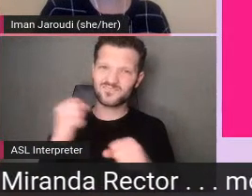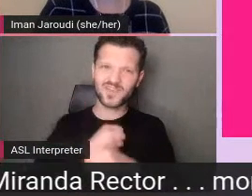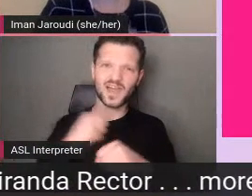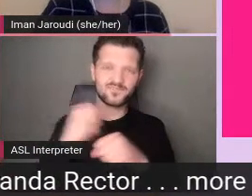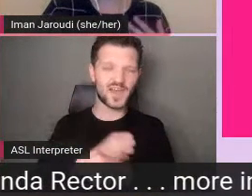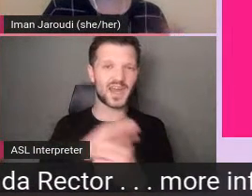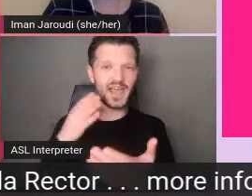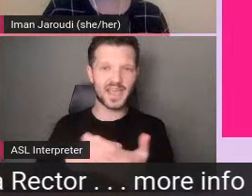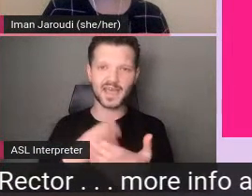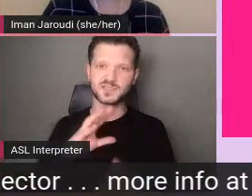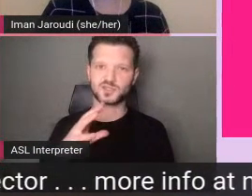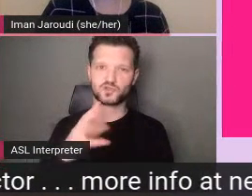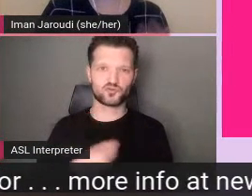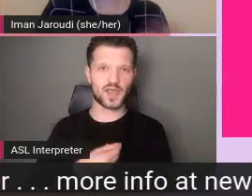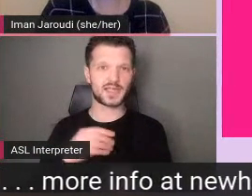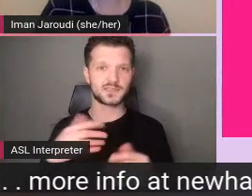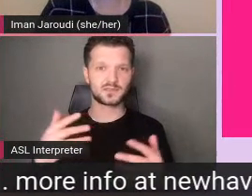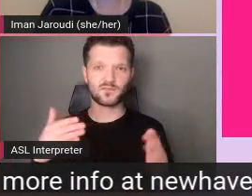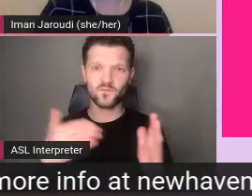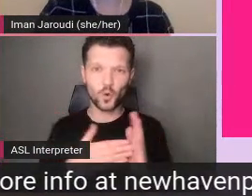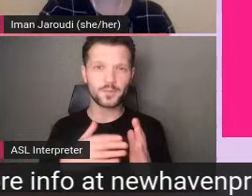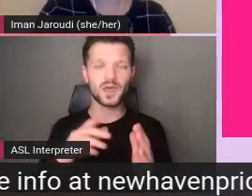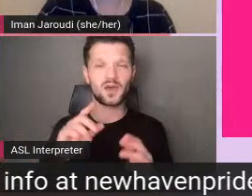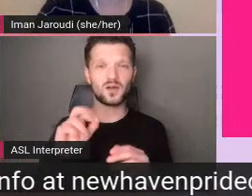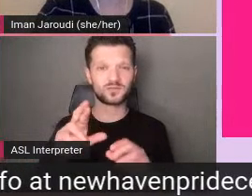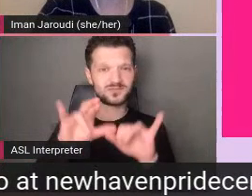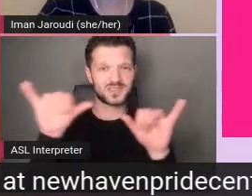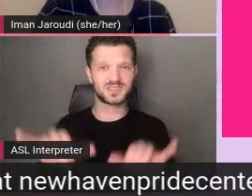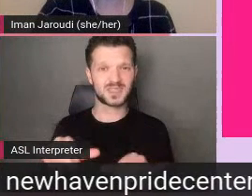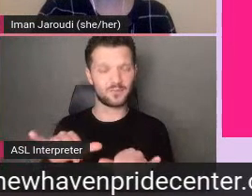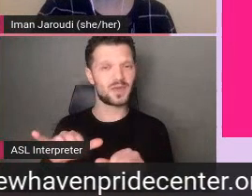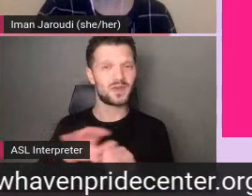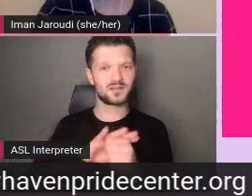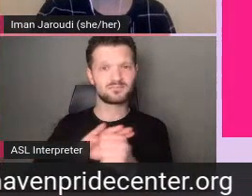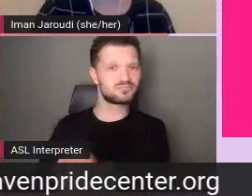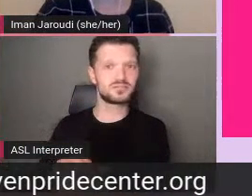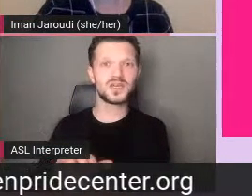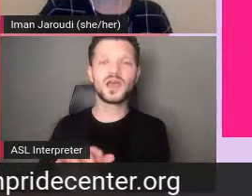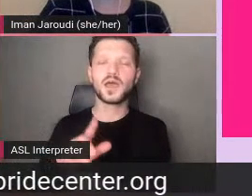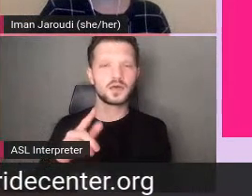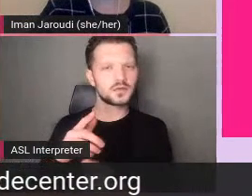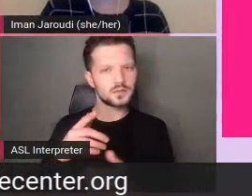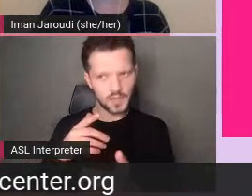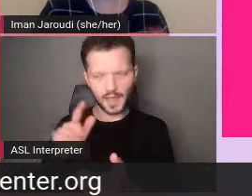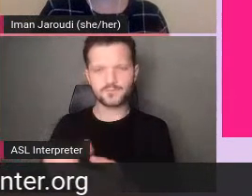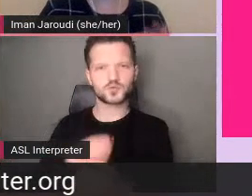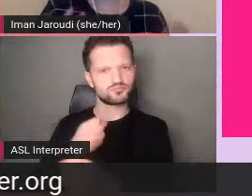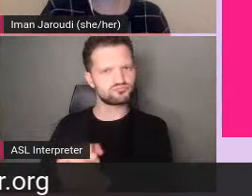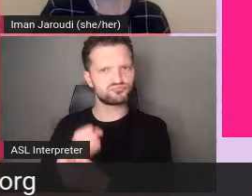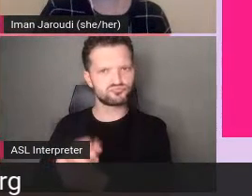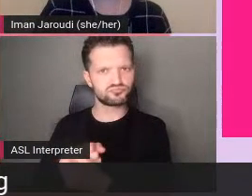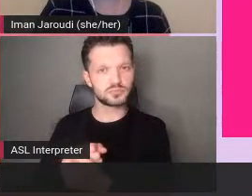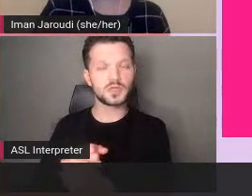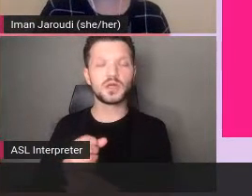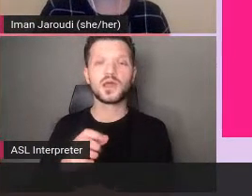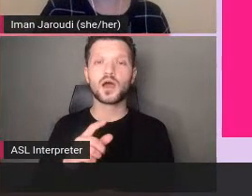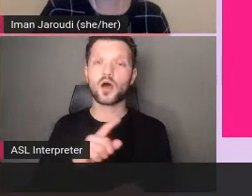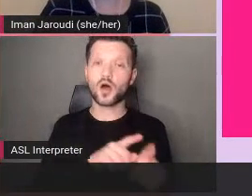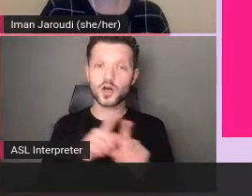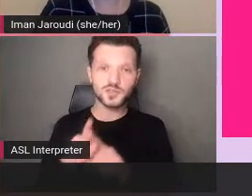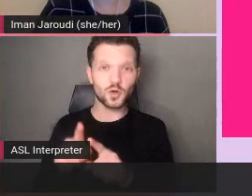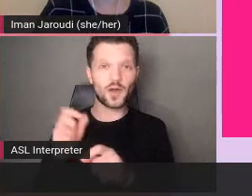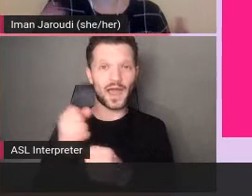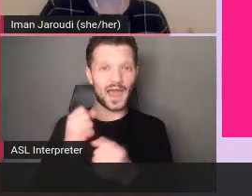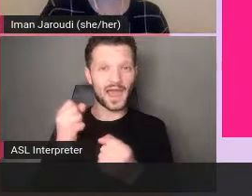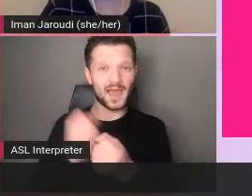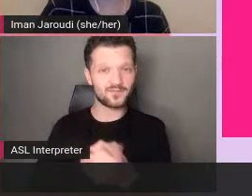day, whether we are fellow queer people or allies of the trans community. In addition to advocating for policy changes and